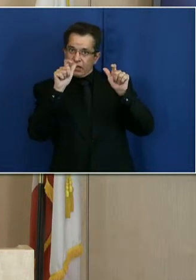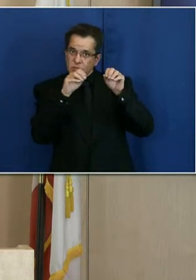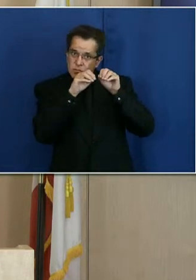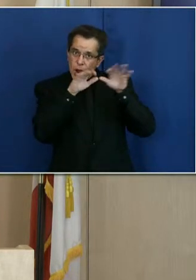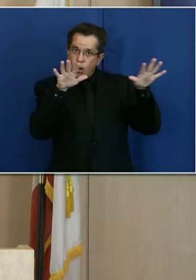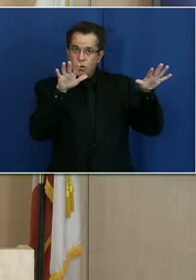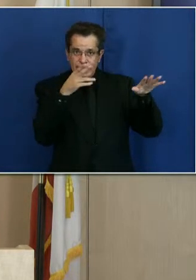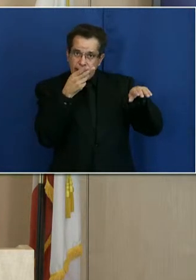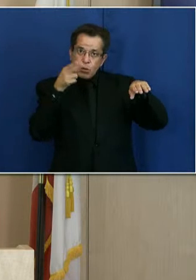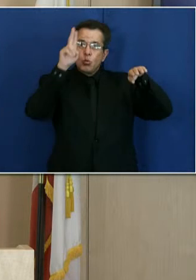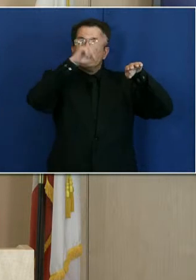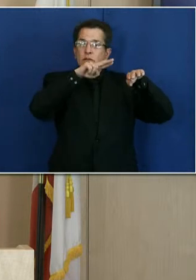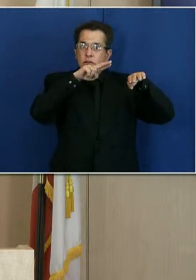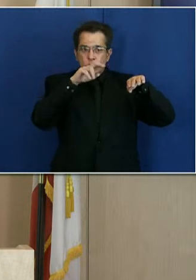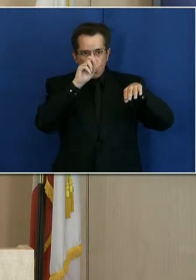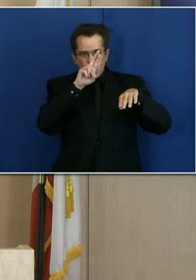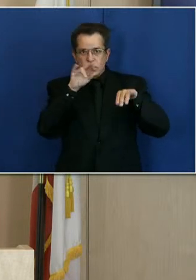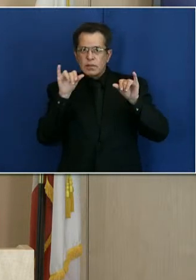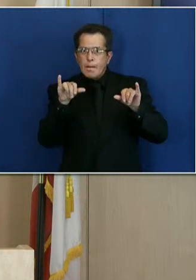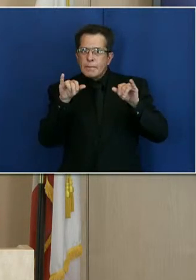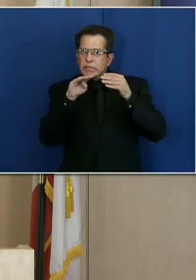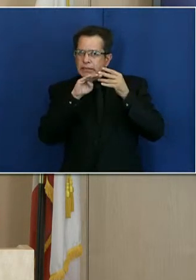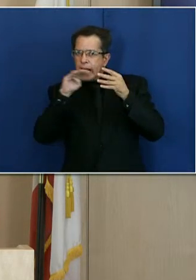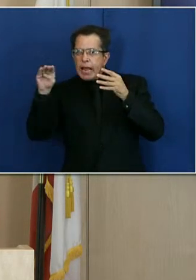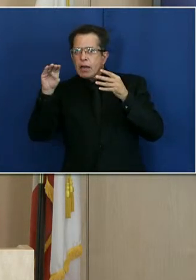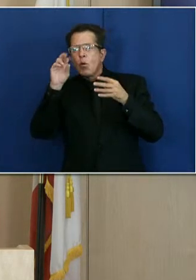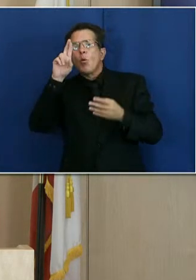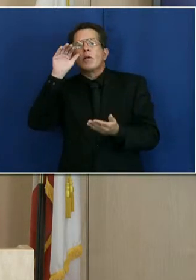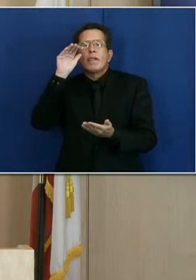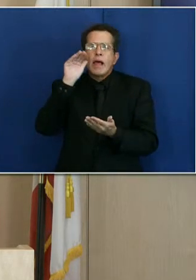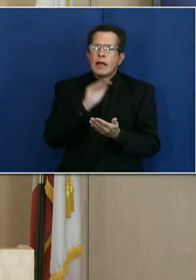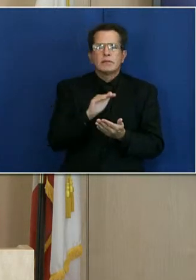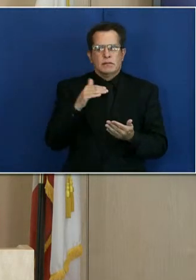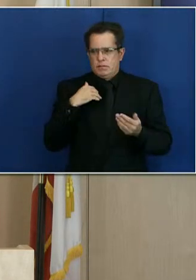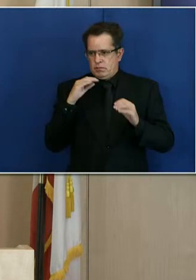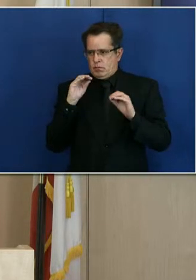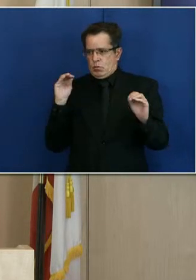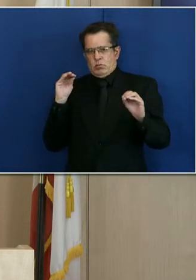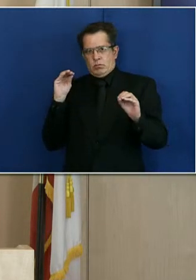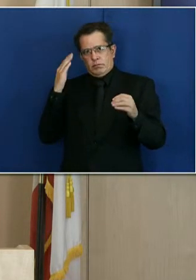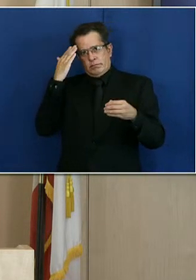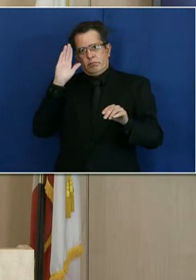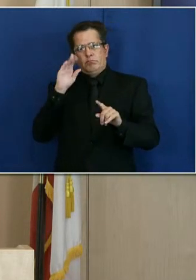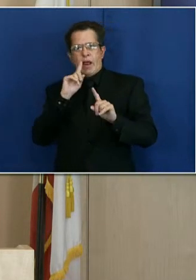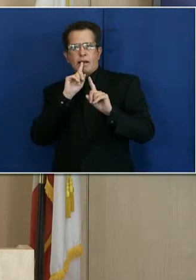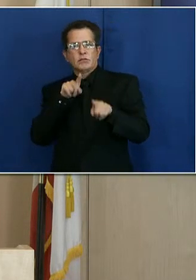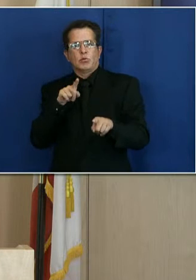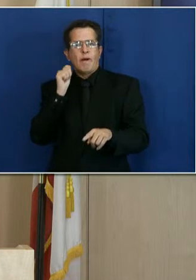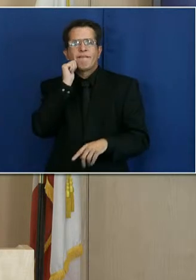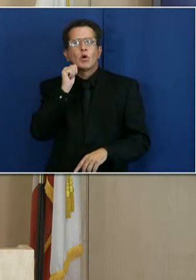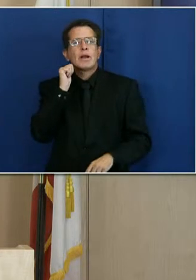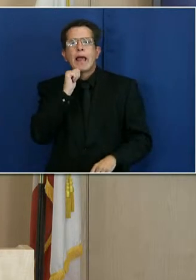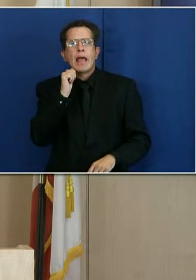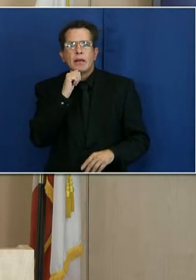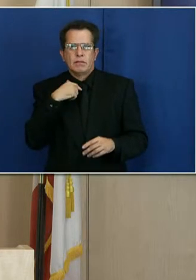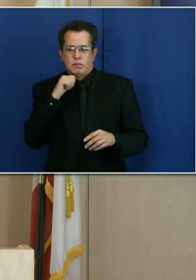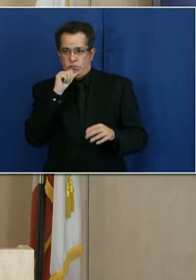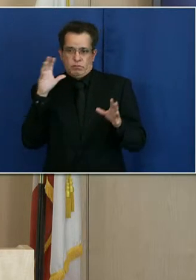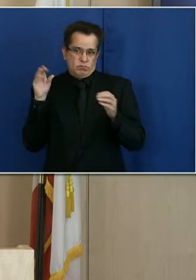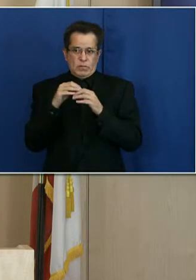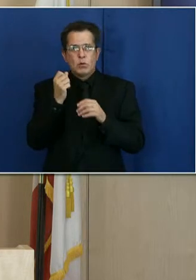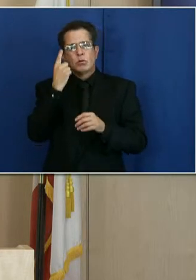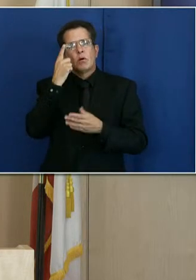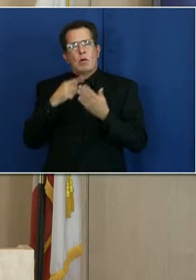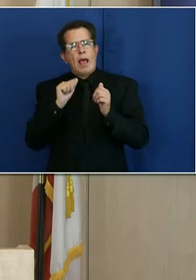increasing, decreasing, or is it holding steady? We don't really have case-by-day breakdown, so it's hard to really understand